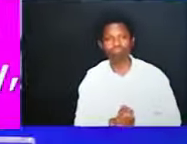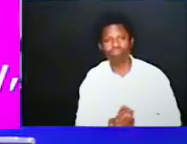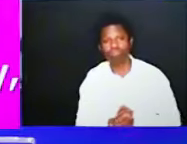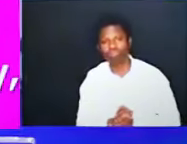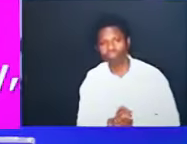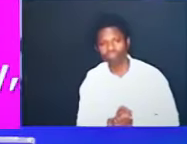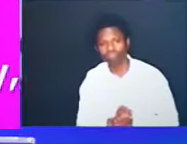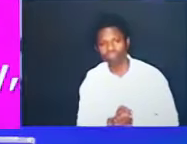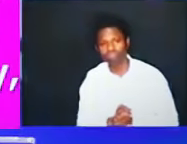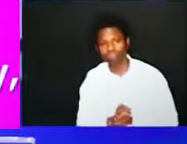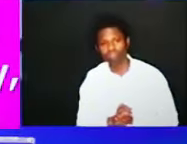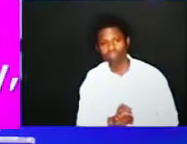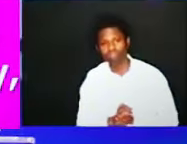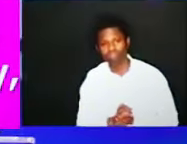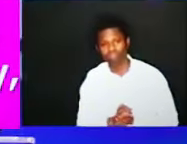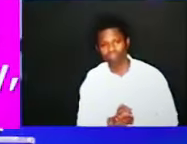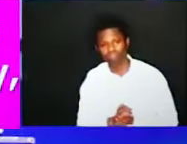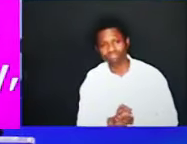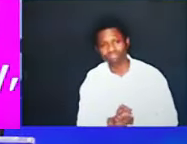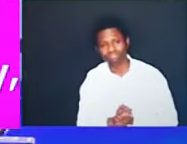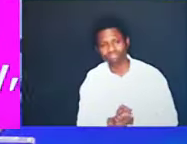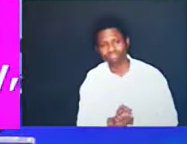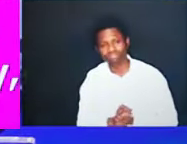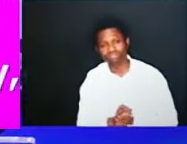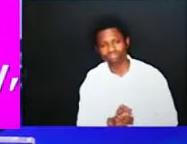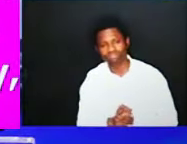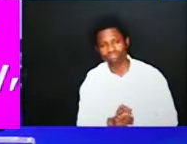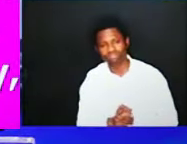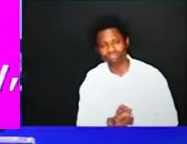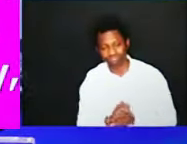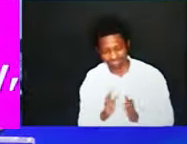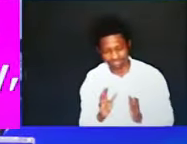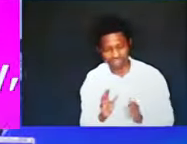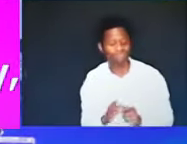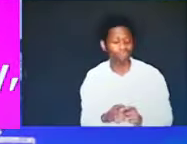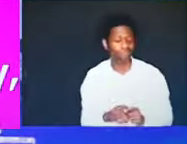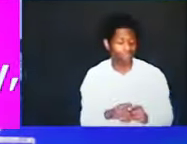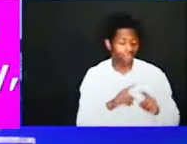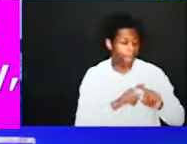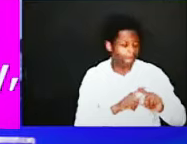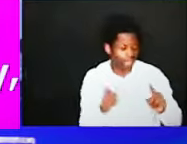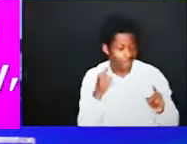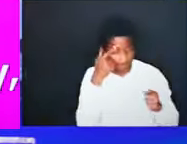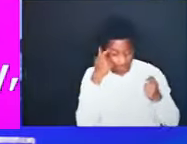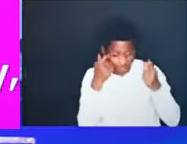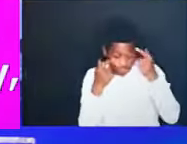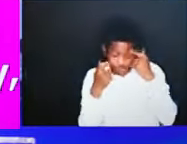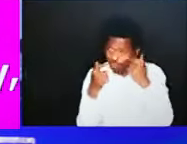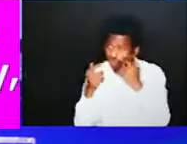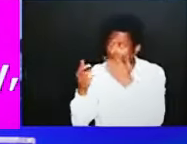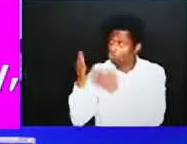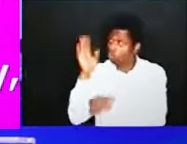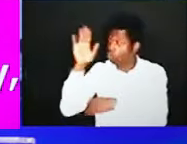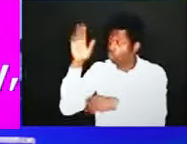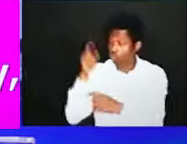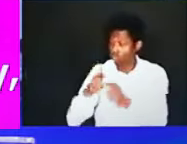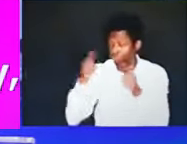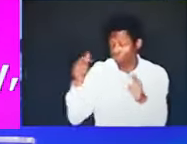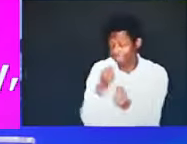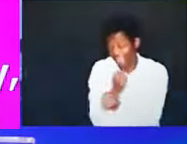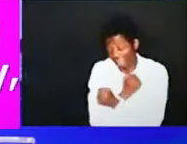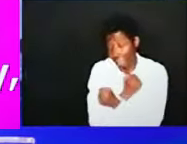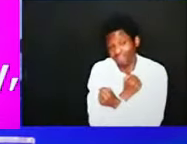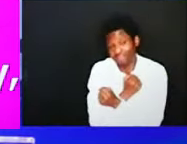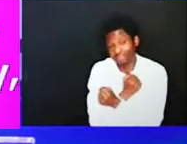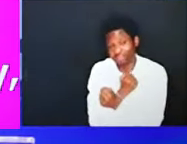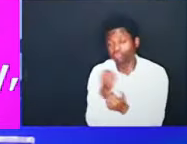but no so okay but because of his great love for us god who